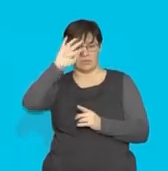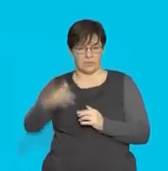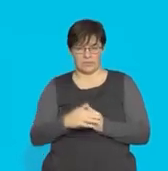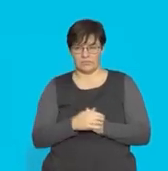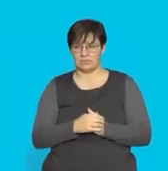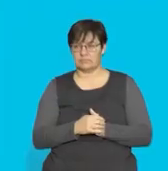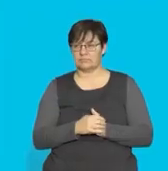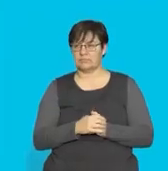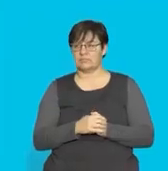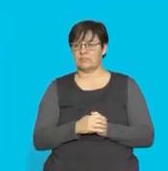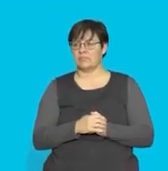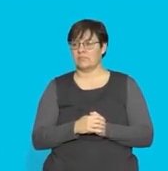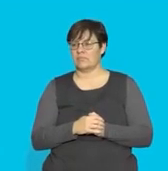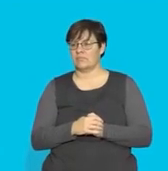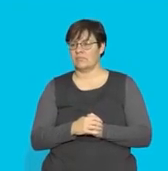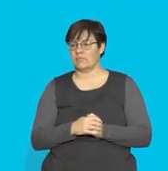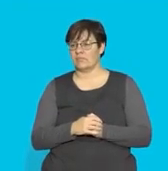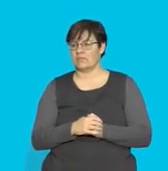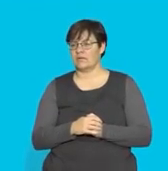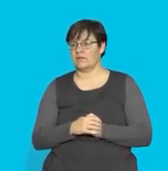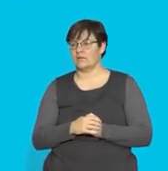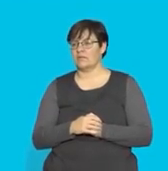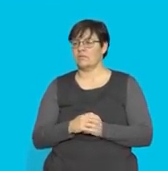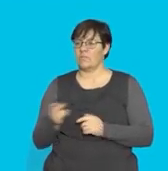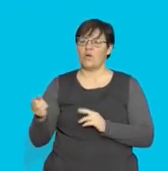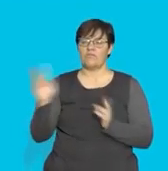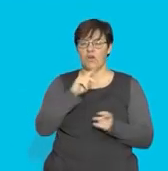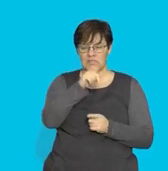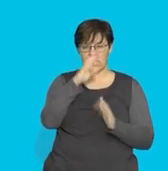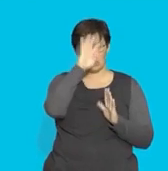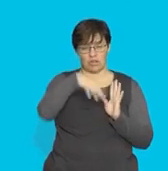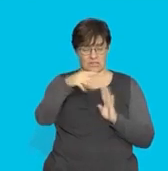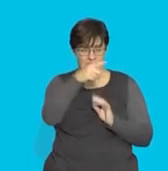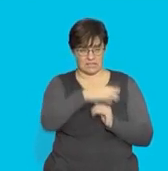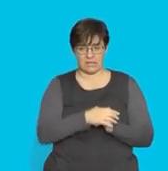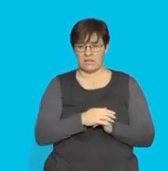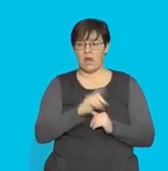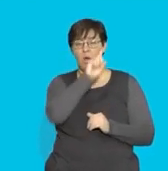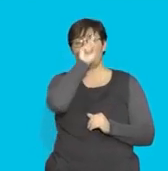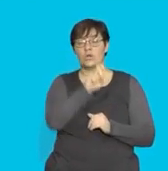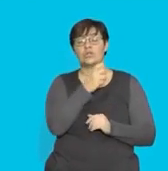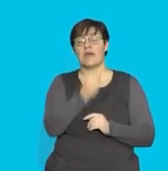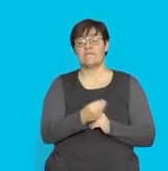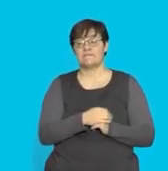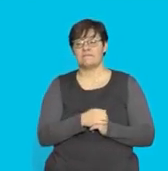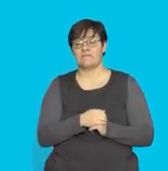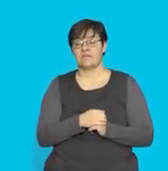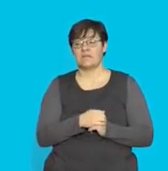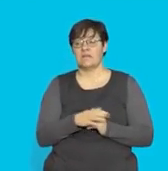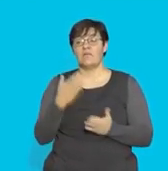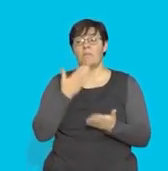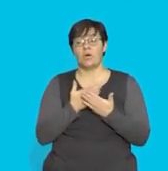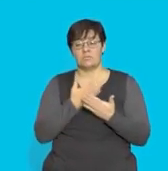interpreted. So again, I'm going to go back to this and I'm going to refer to this chart, and the question that we're going to get onto